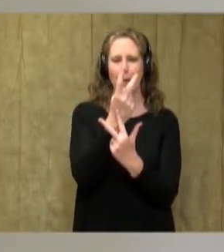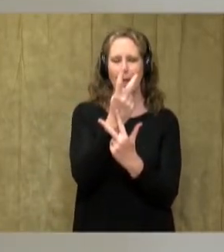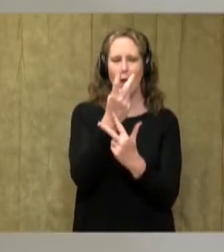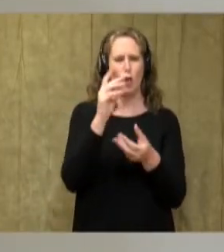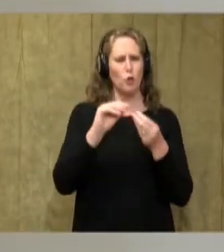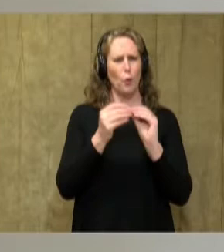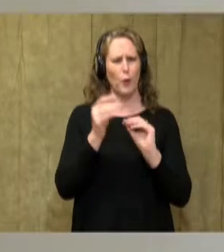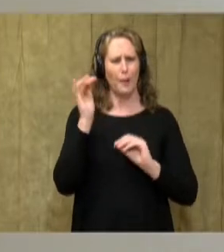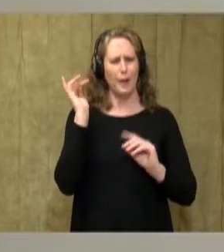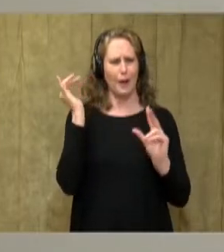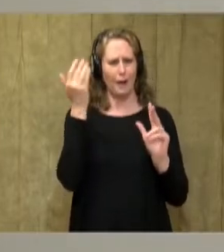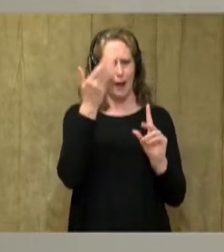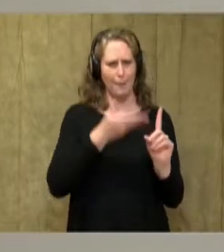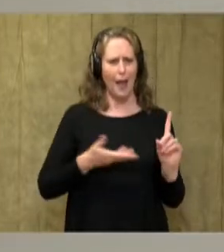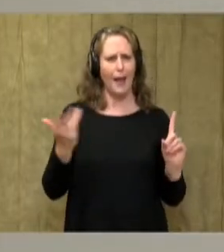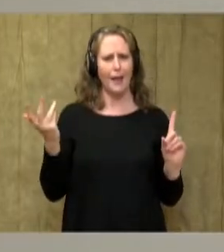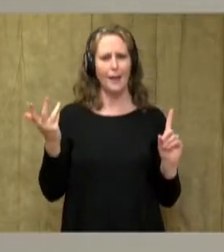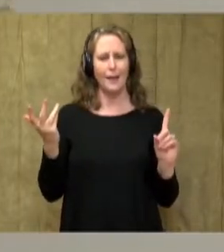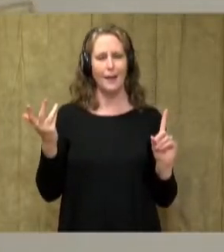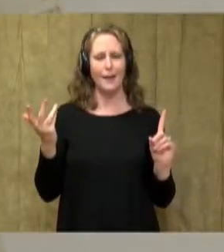what number am I?